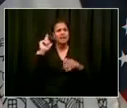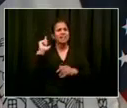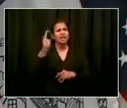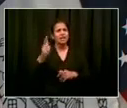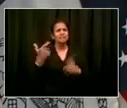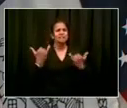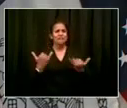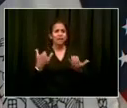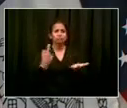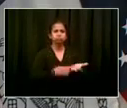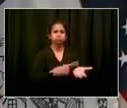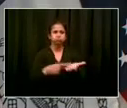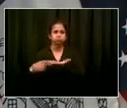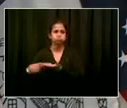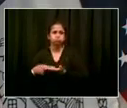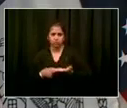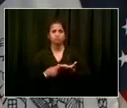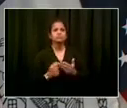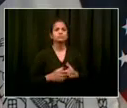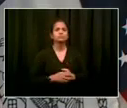Go ahead.